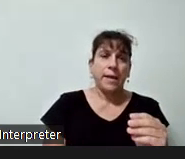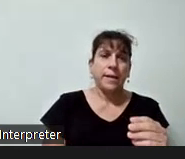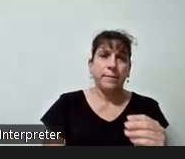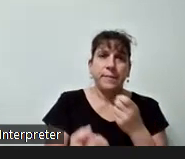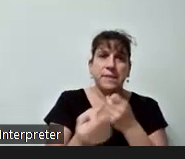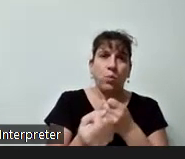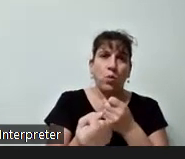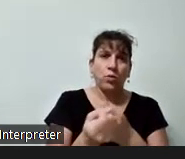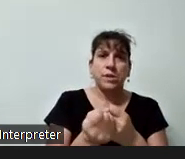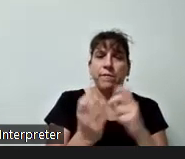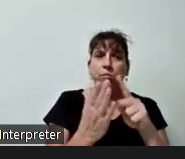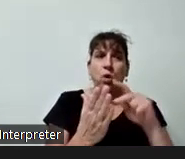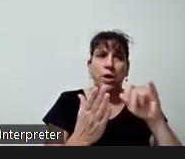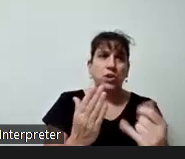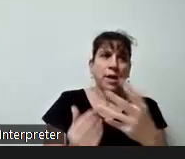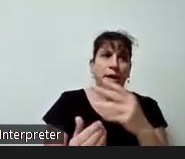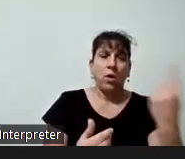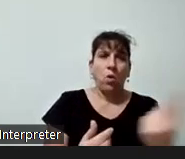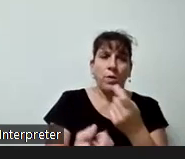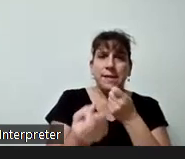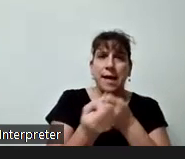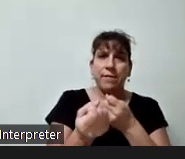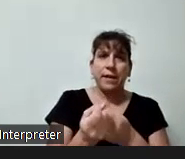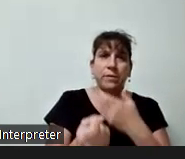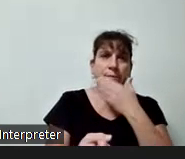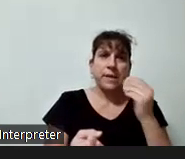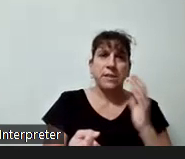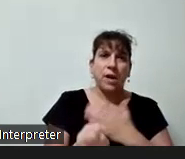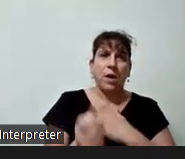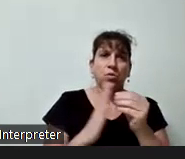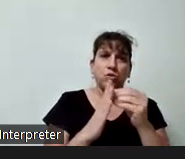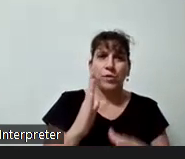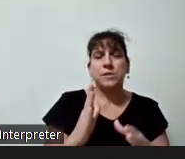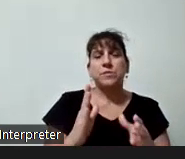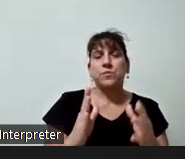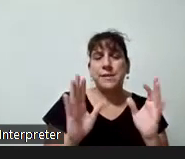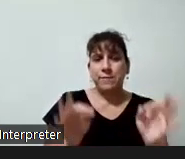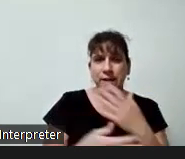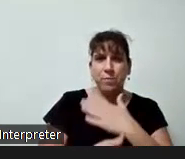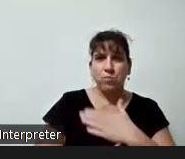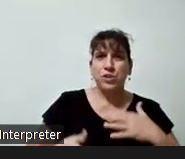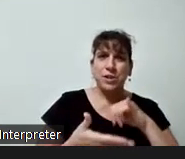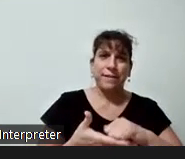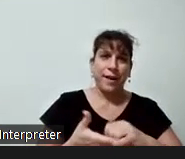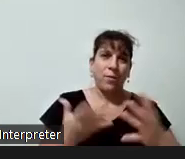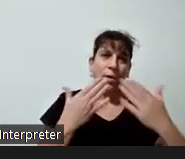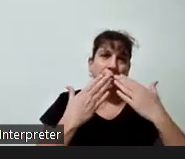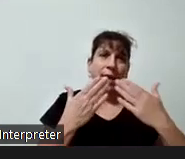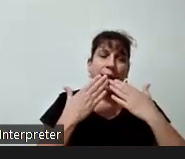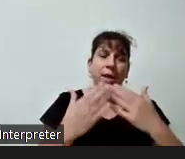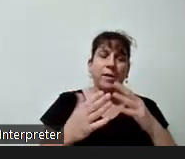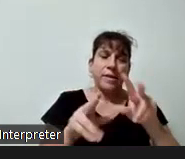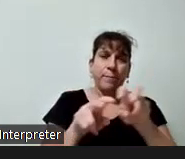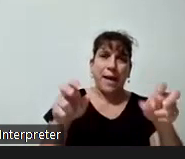supporters of the project and always advocating for what's best for our students, and definitely appreciate that. Just want to thank also the